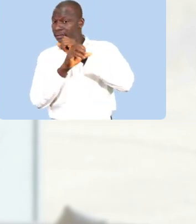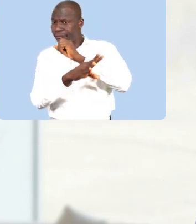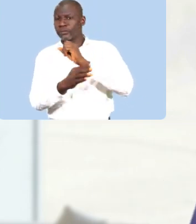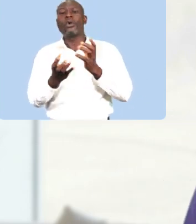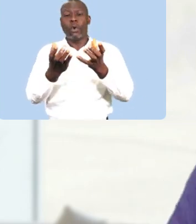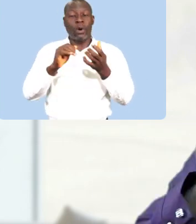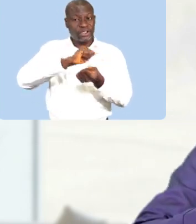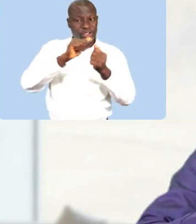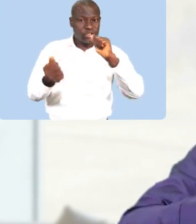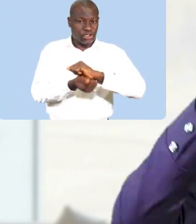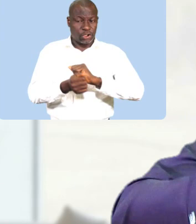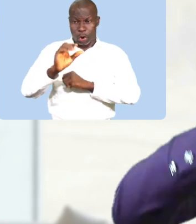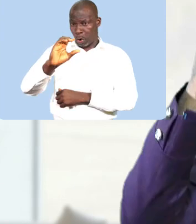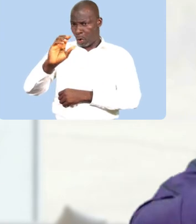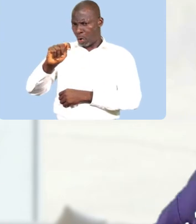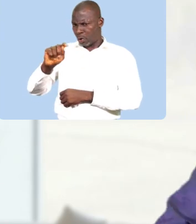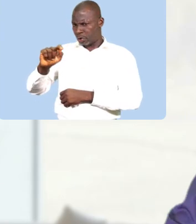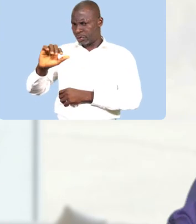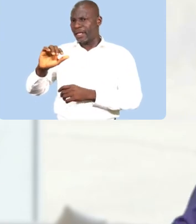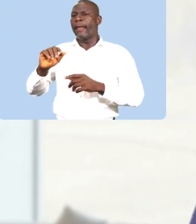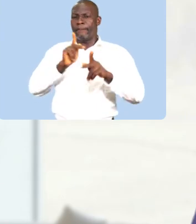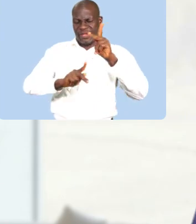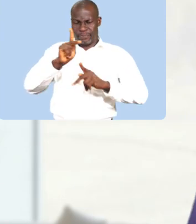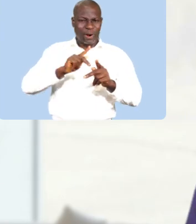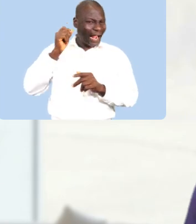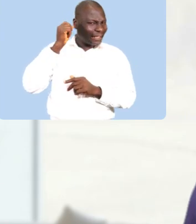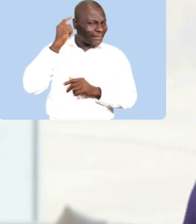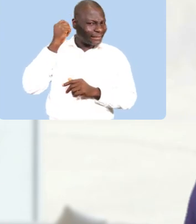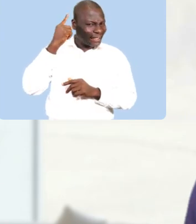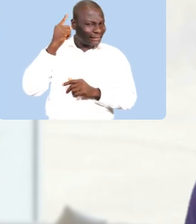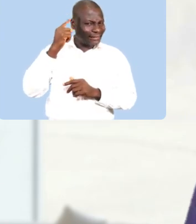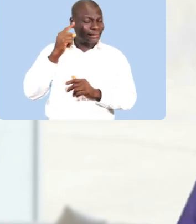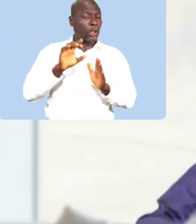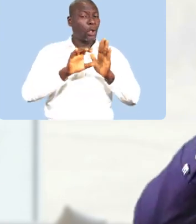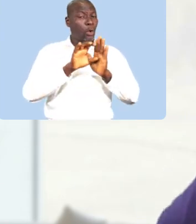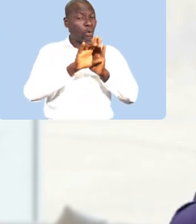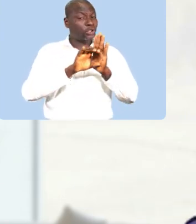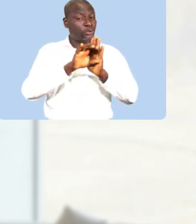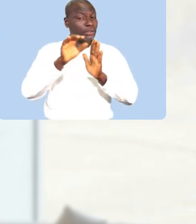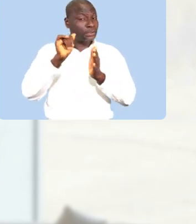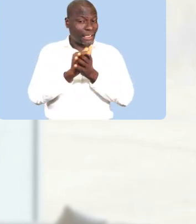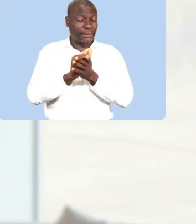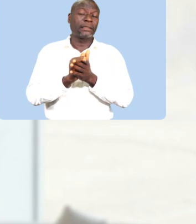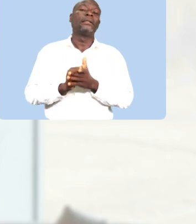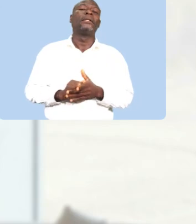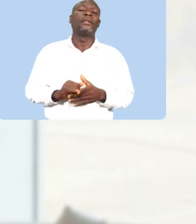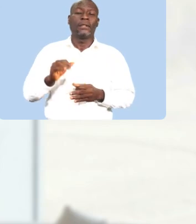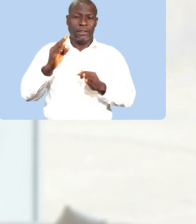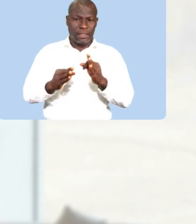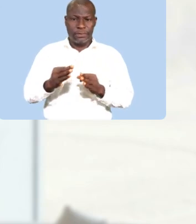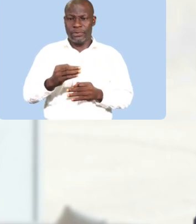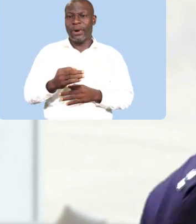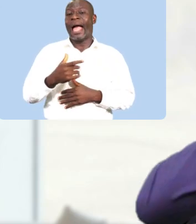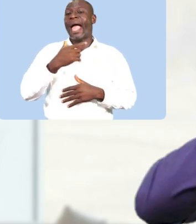Na edipa jina tia siya. Ewa Poland de hono mo se. Se wo choose sa wo be ye gay ana